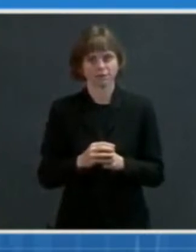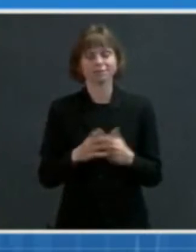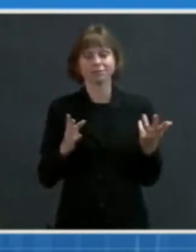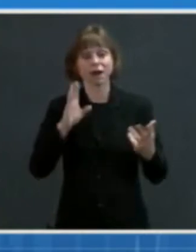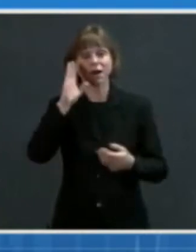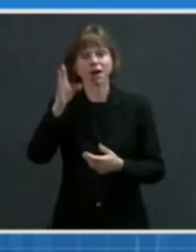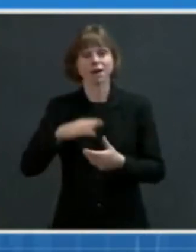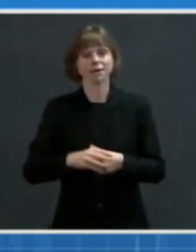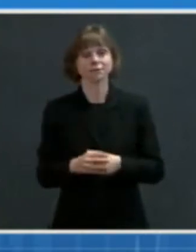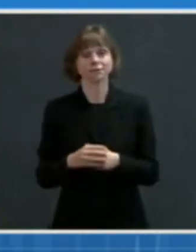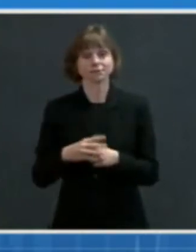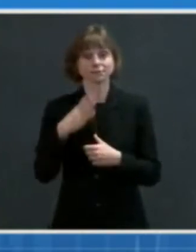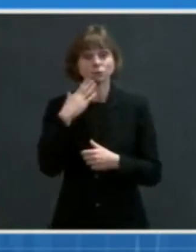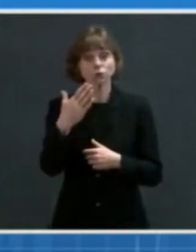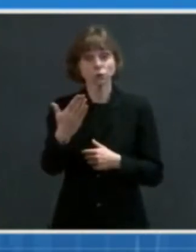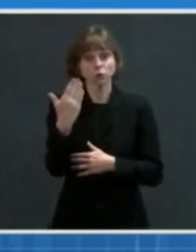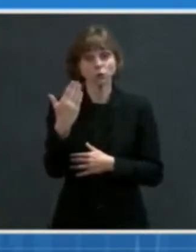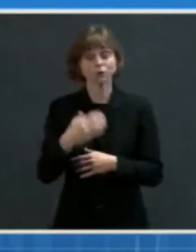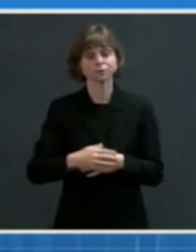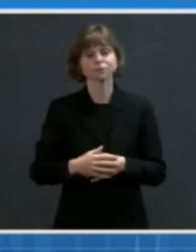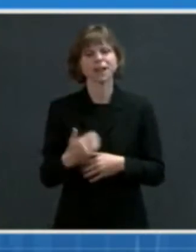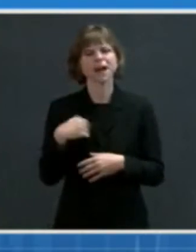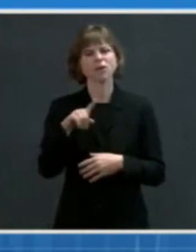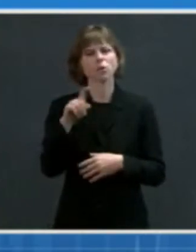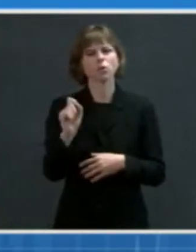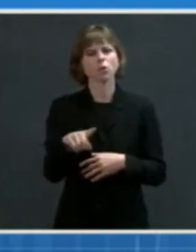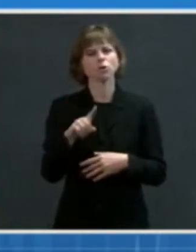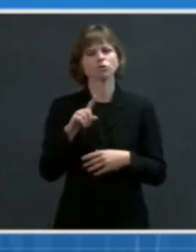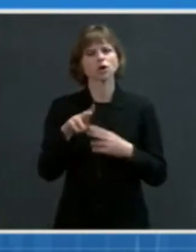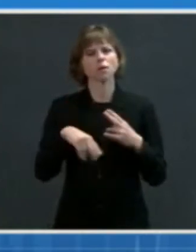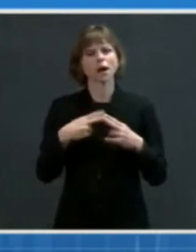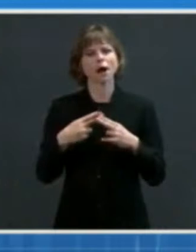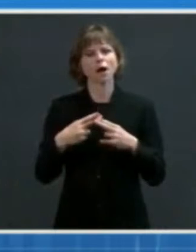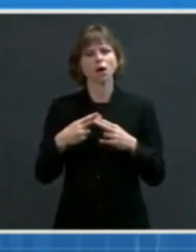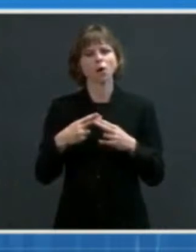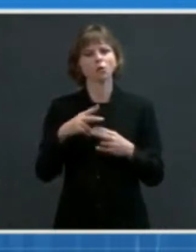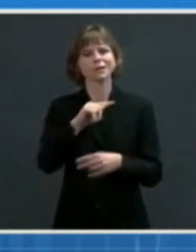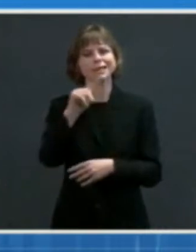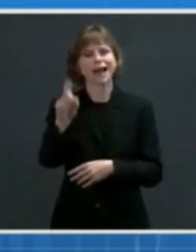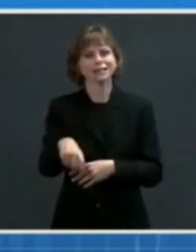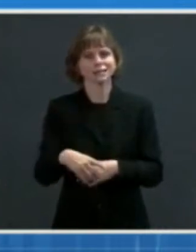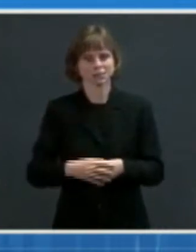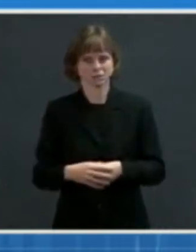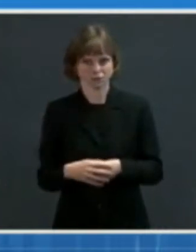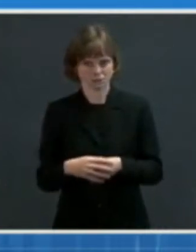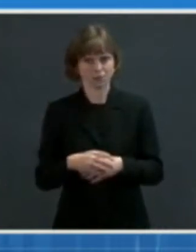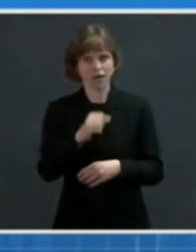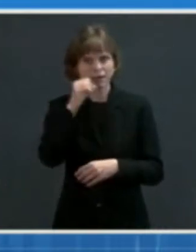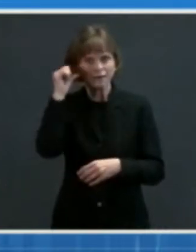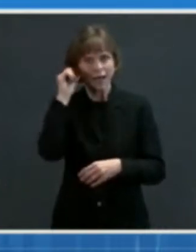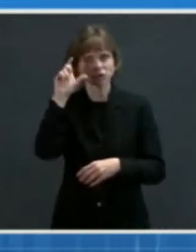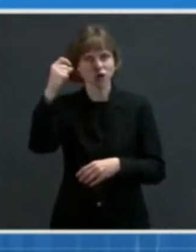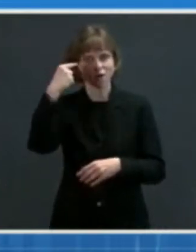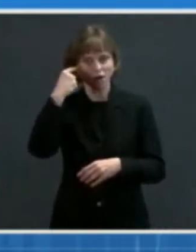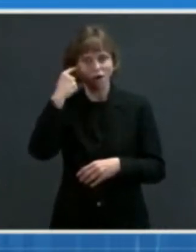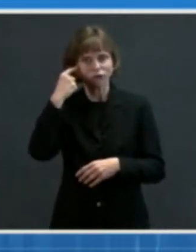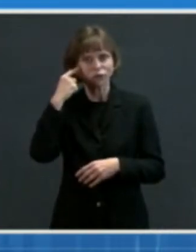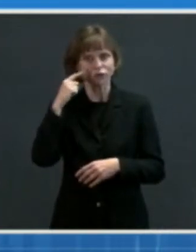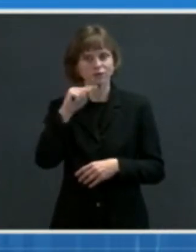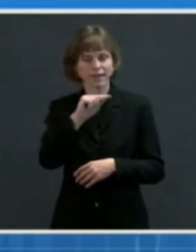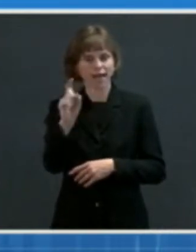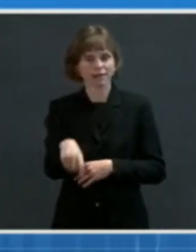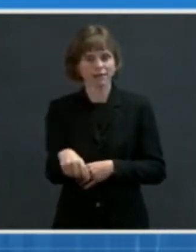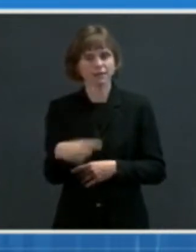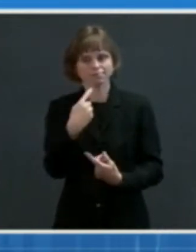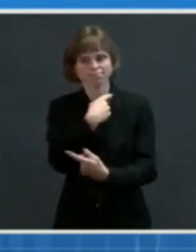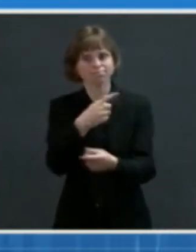Hi, good morning. I have a question about Texas. Yesterday, Governor Greg Abbott said that he was